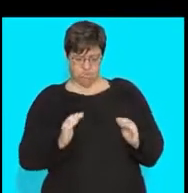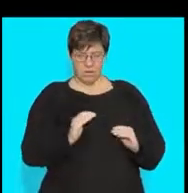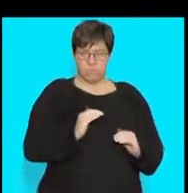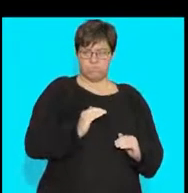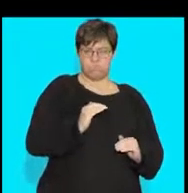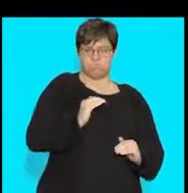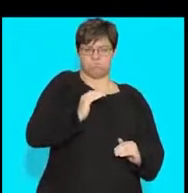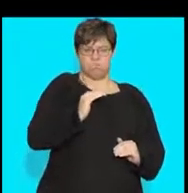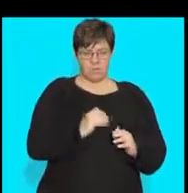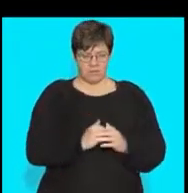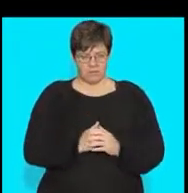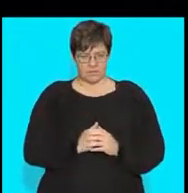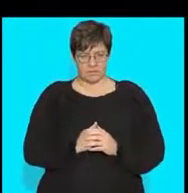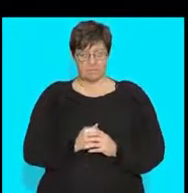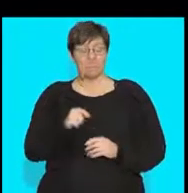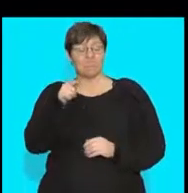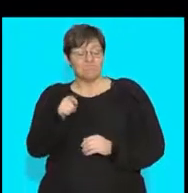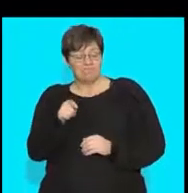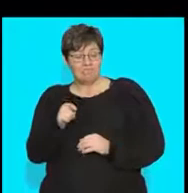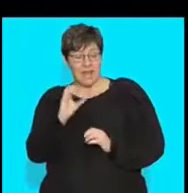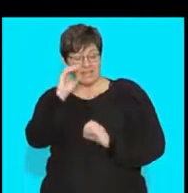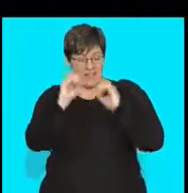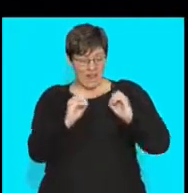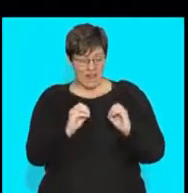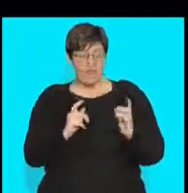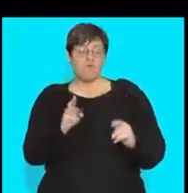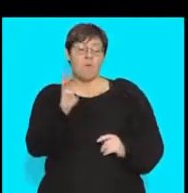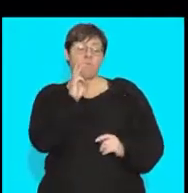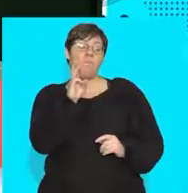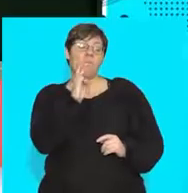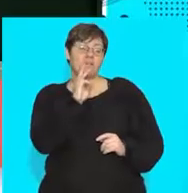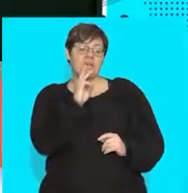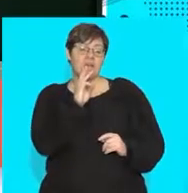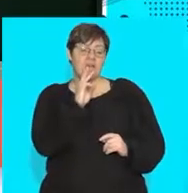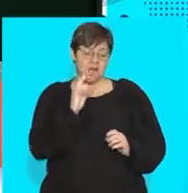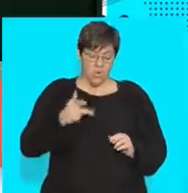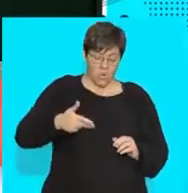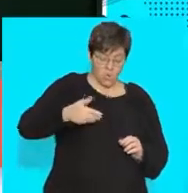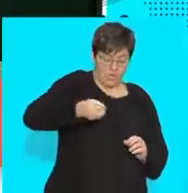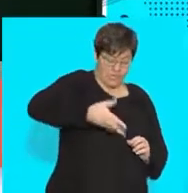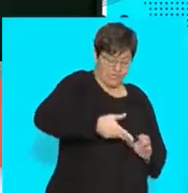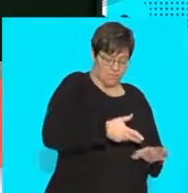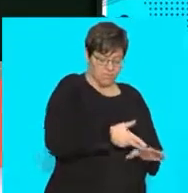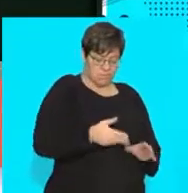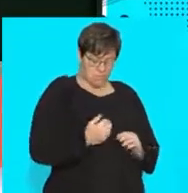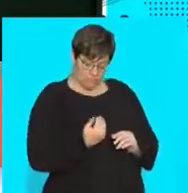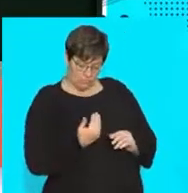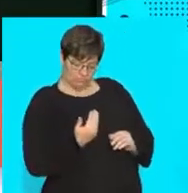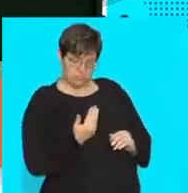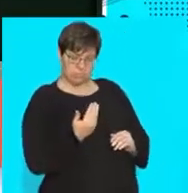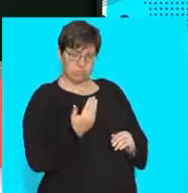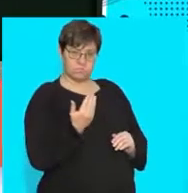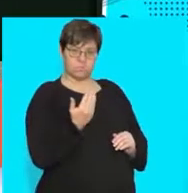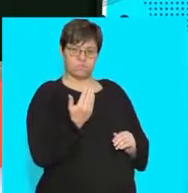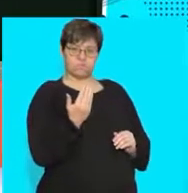when we're looking at a cell that's turgid, when I water, say I water my plant, and what happens, all right,